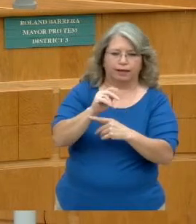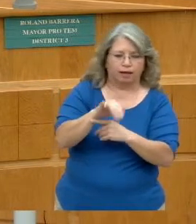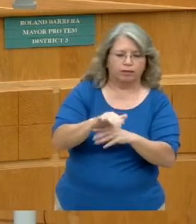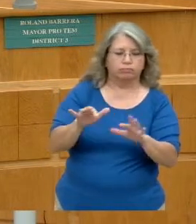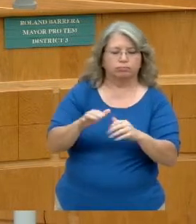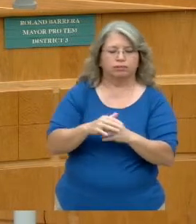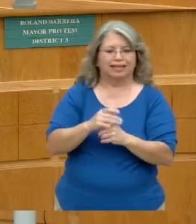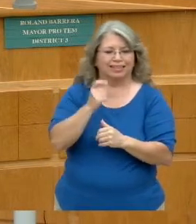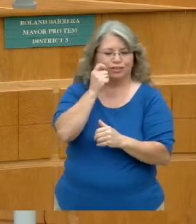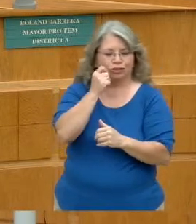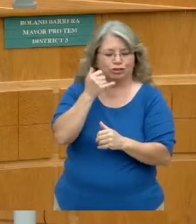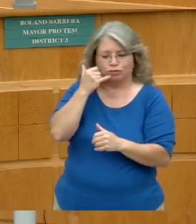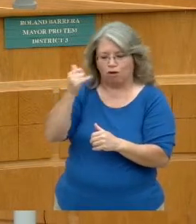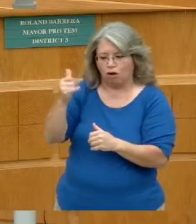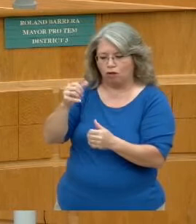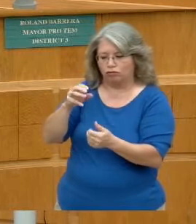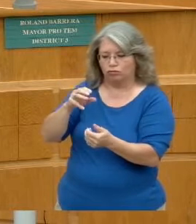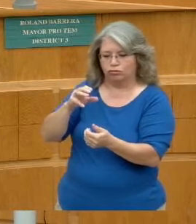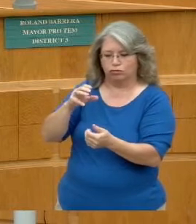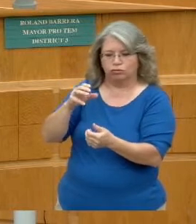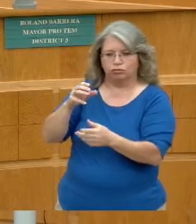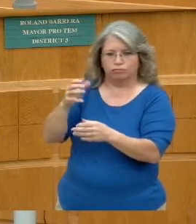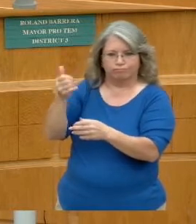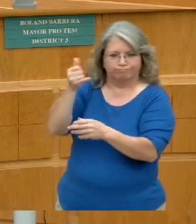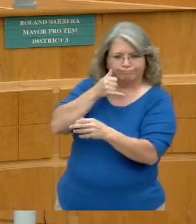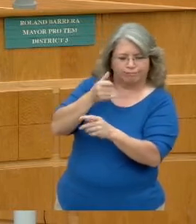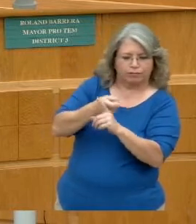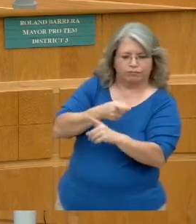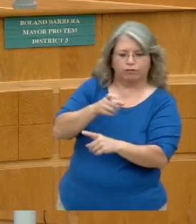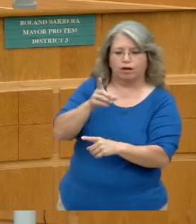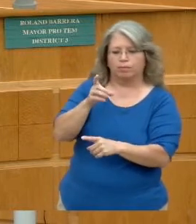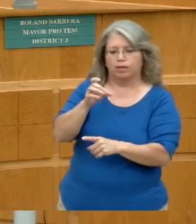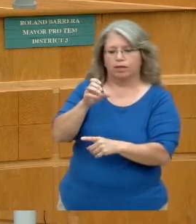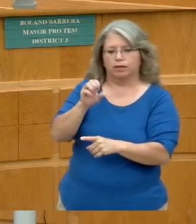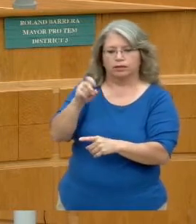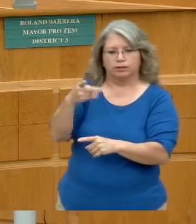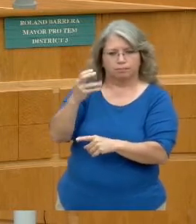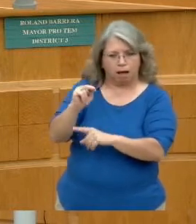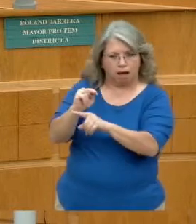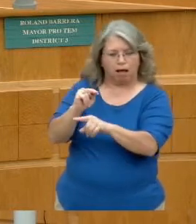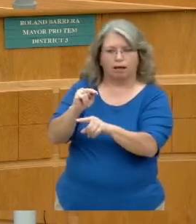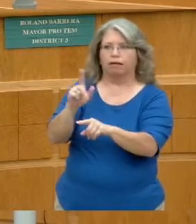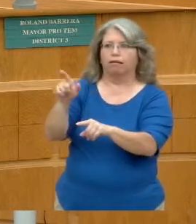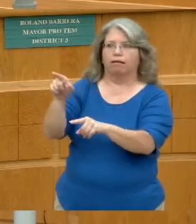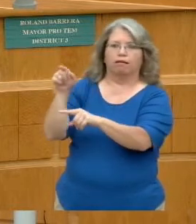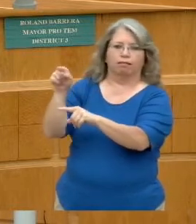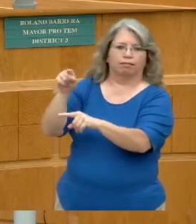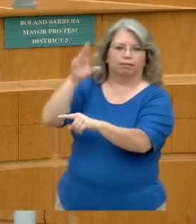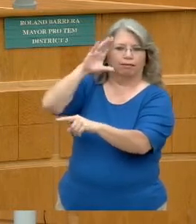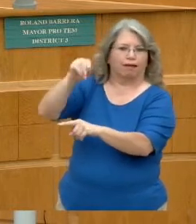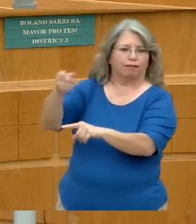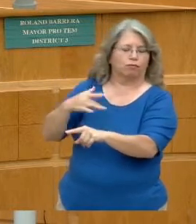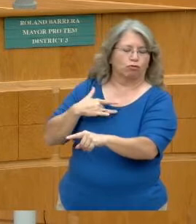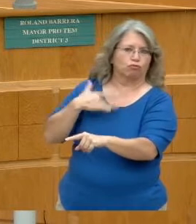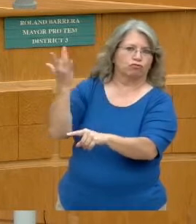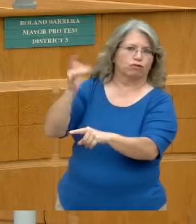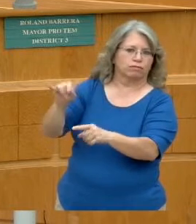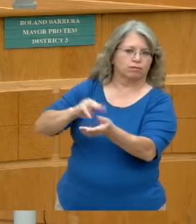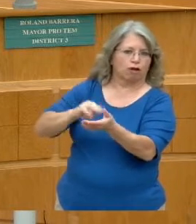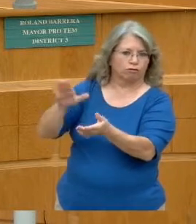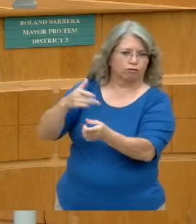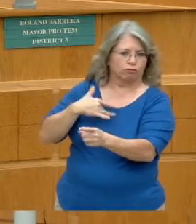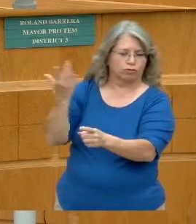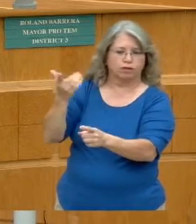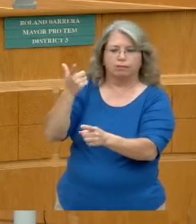giddy because just a few hours ago, we received hundreds of test cartridges for the new Cepheid test machine at Christus